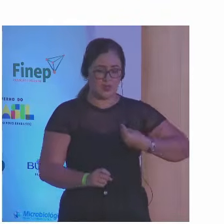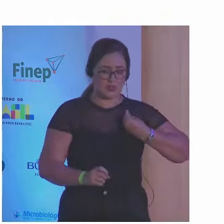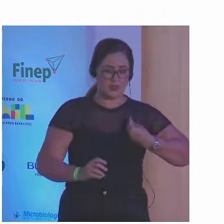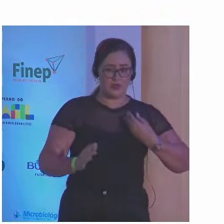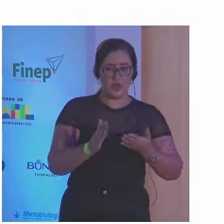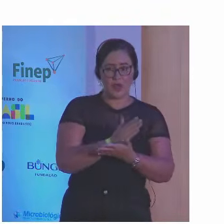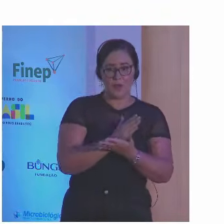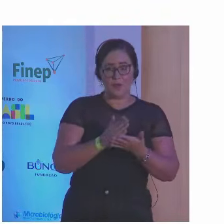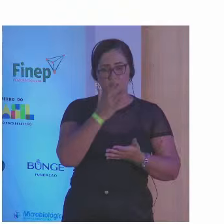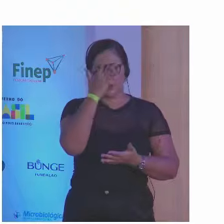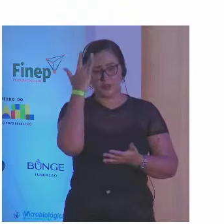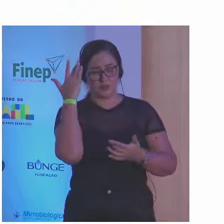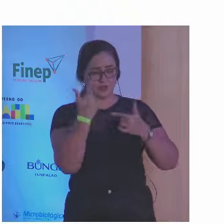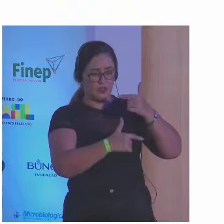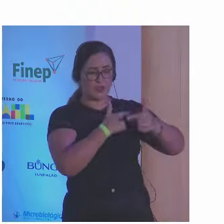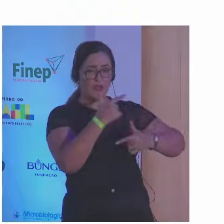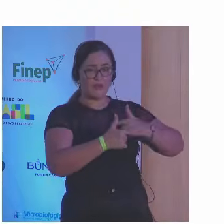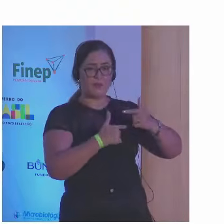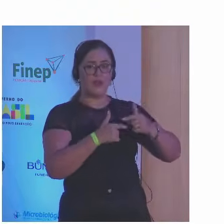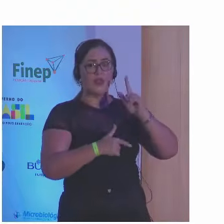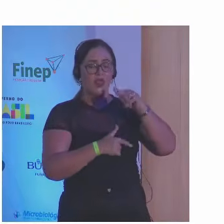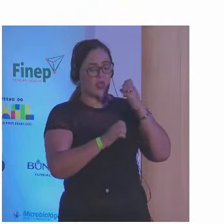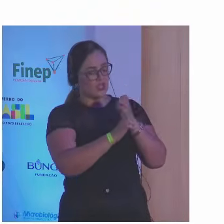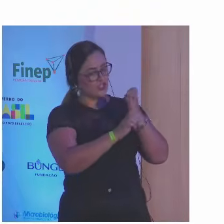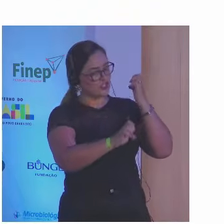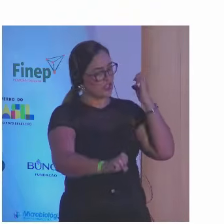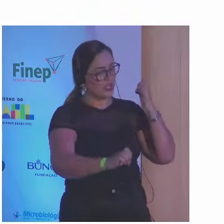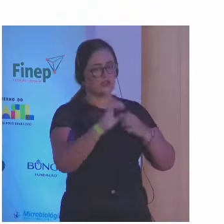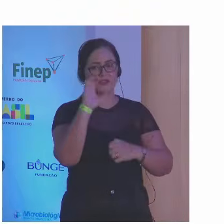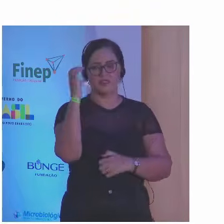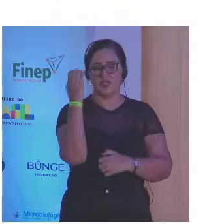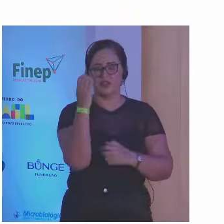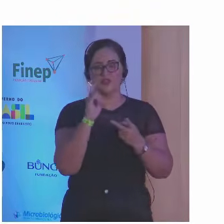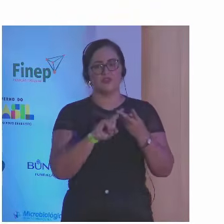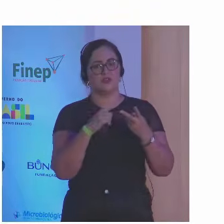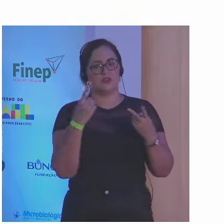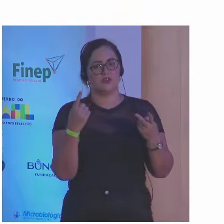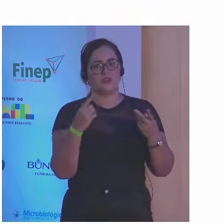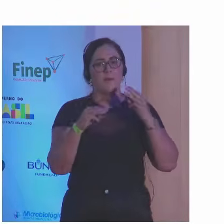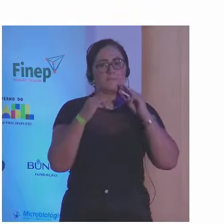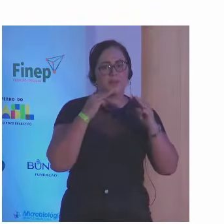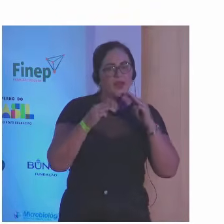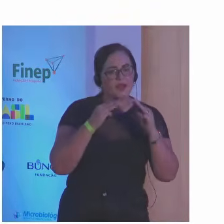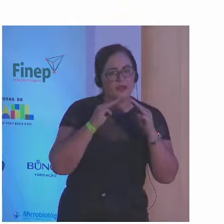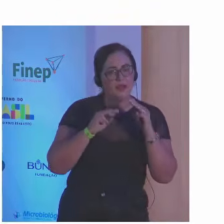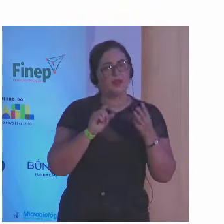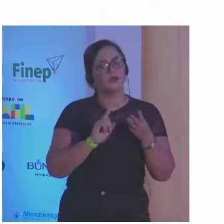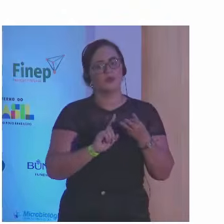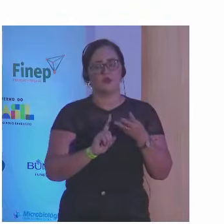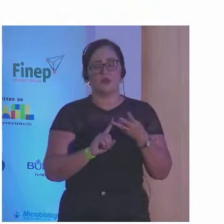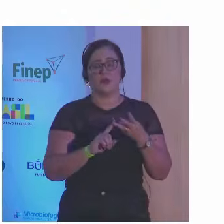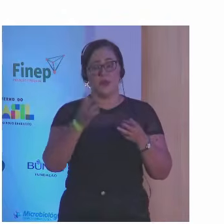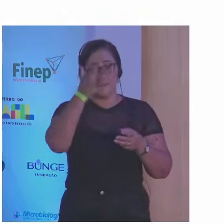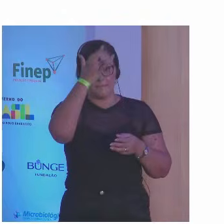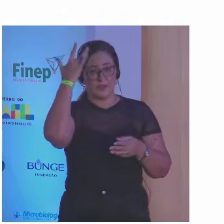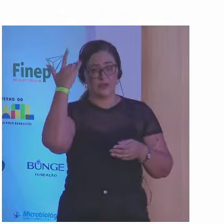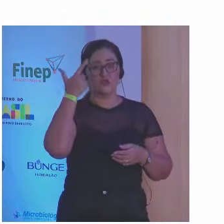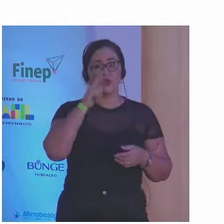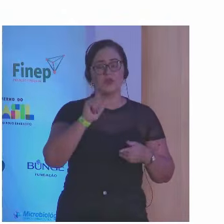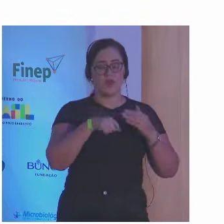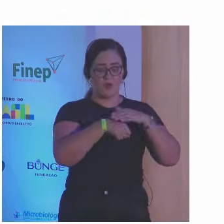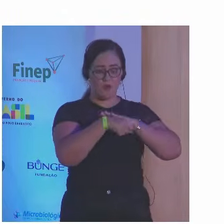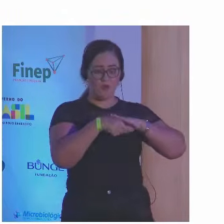also engineers and marketers and people that are able to talk to politicians. So this is